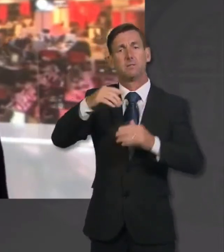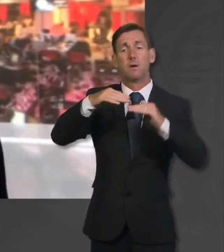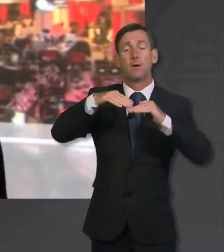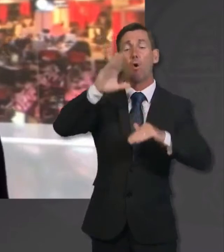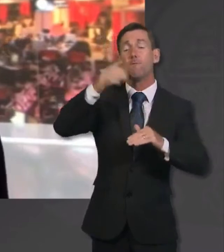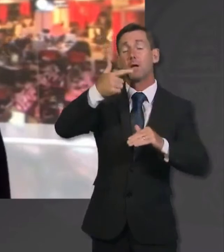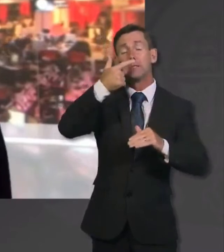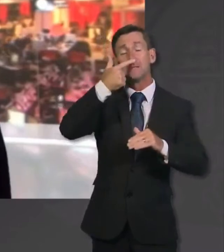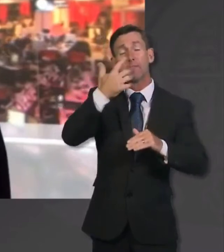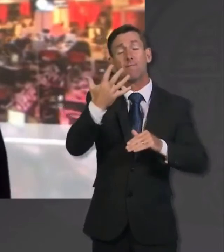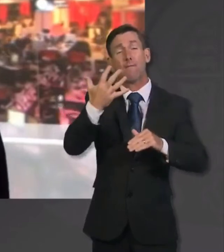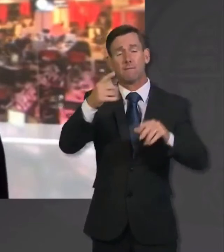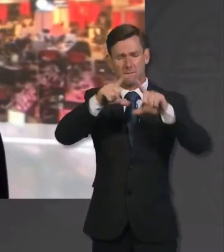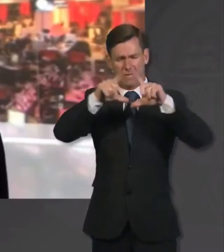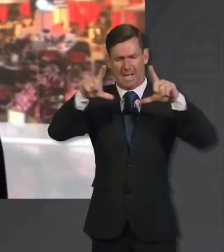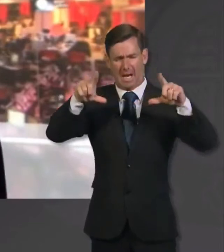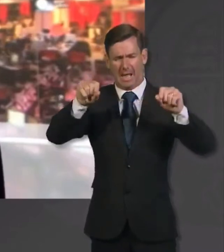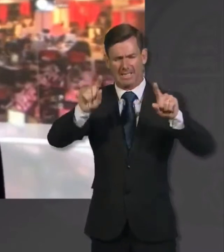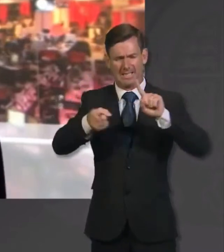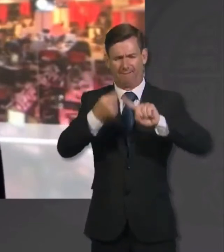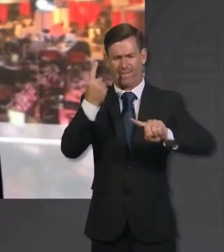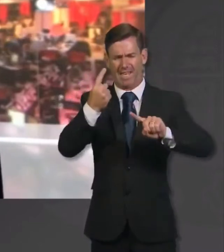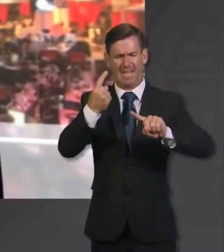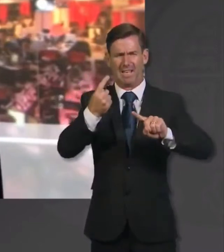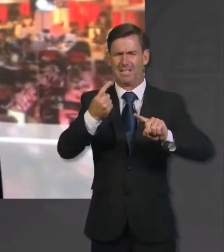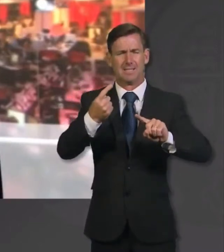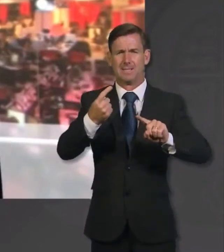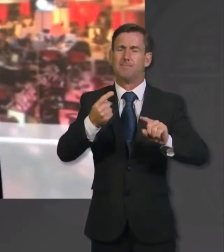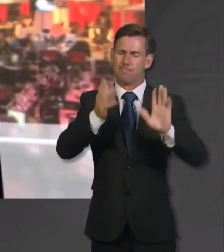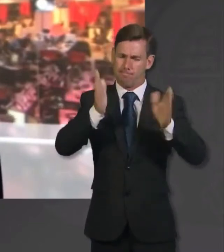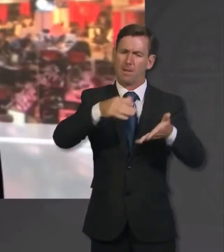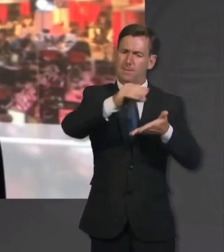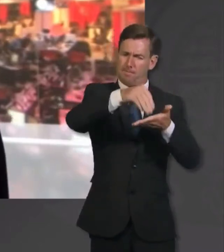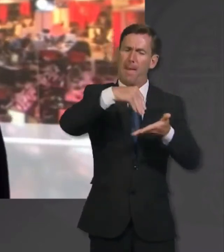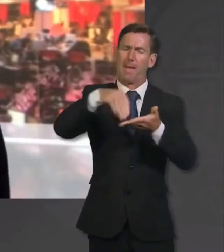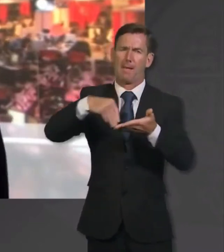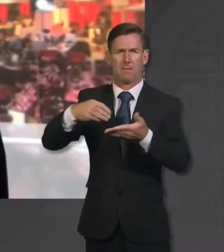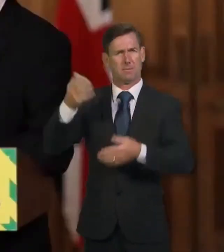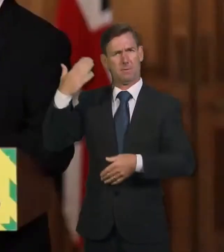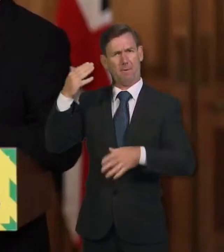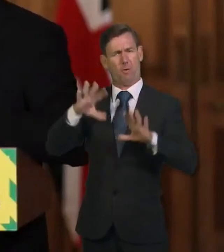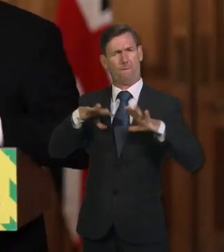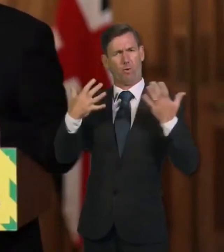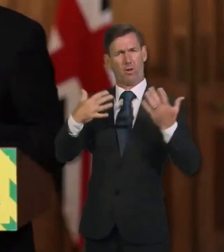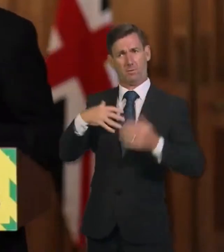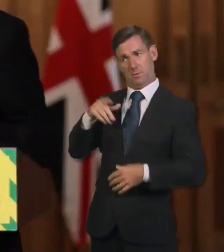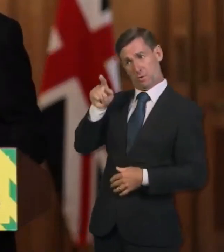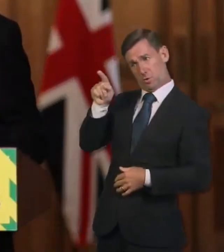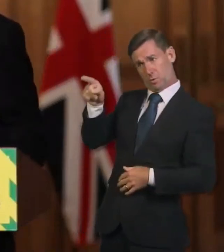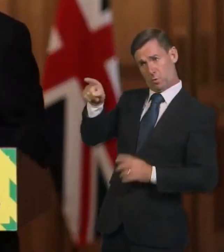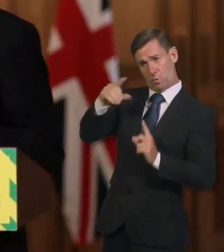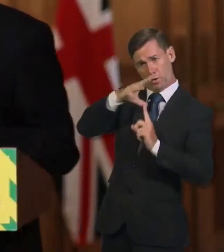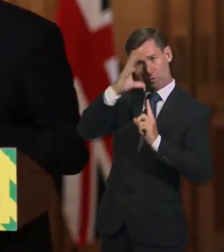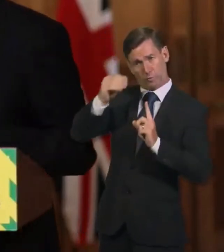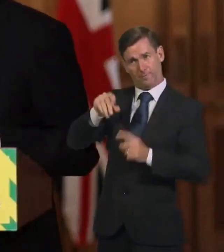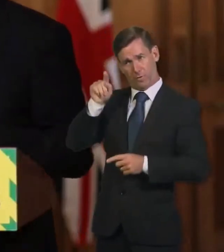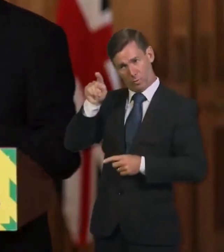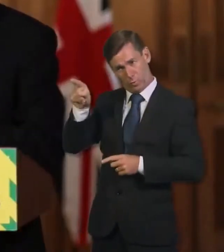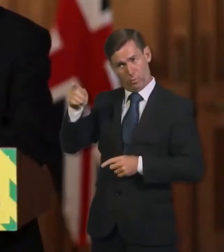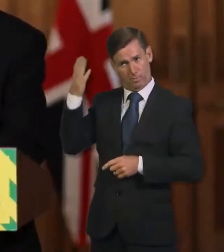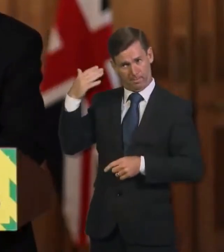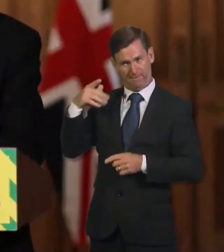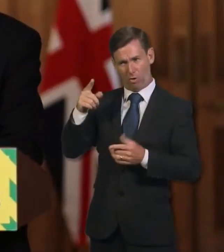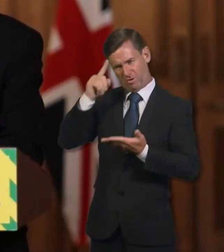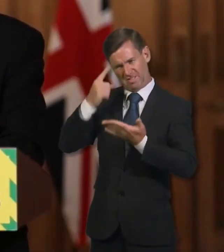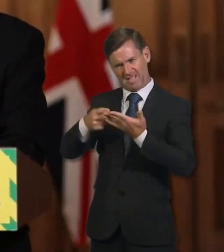that it was the Conservative government's decision to put this cost onto the organisation in the first place? Well, thanks for those questions, Laura. In terms of flouting the rules, I've